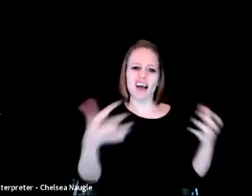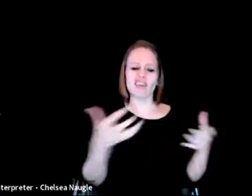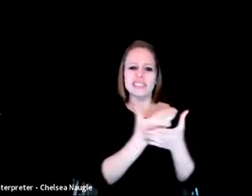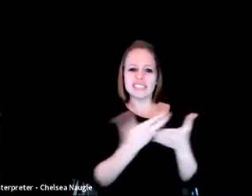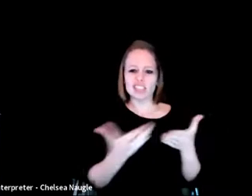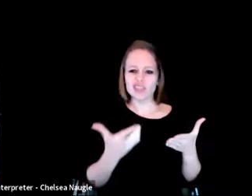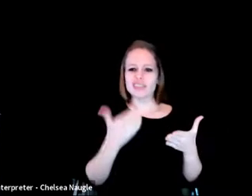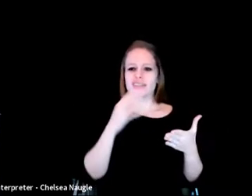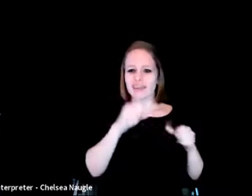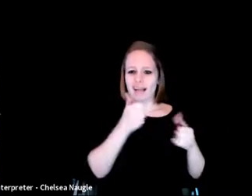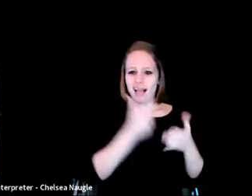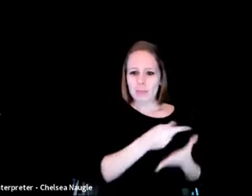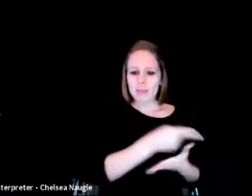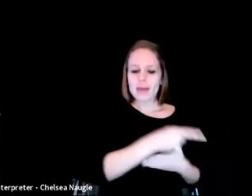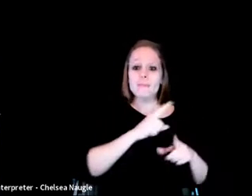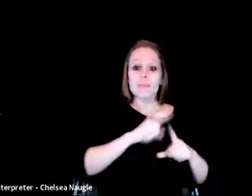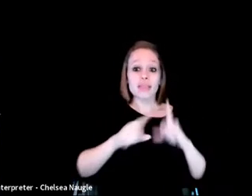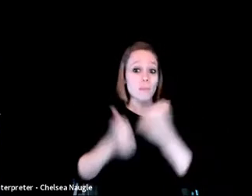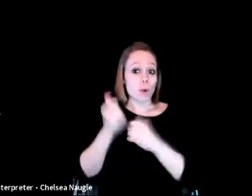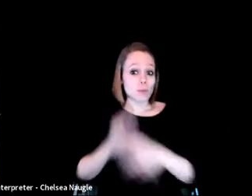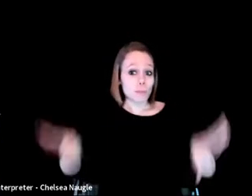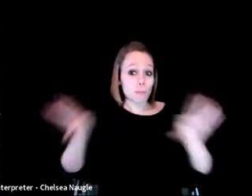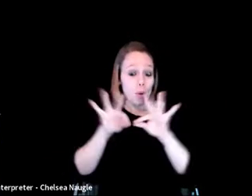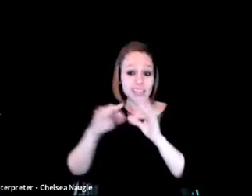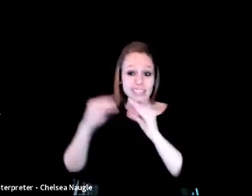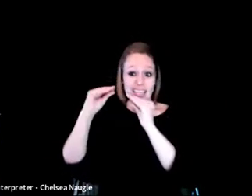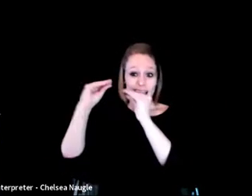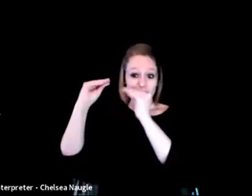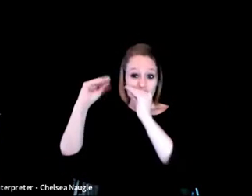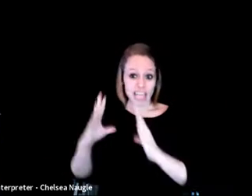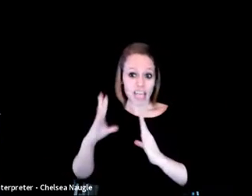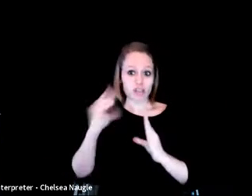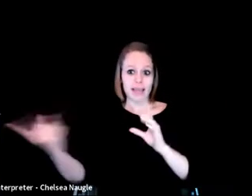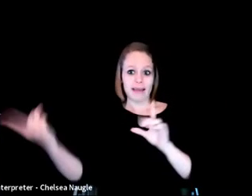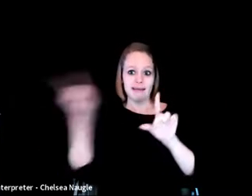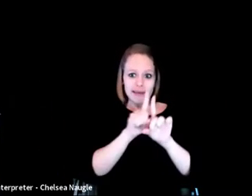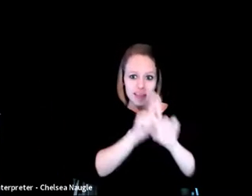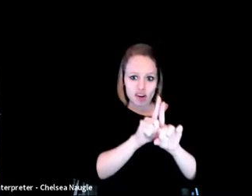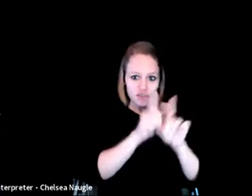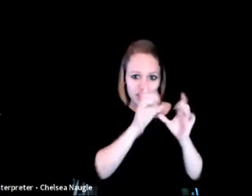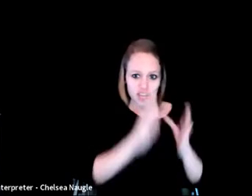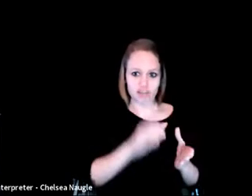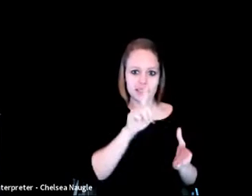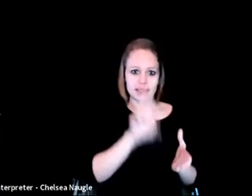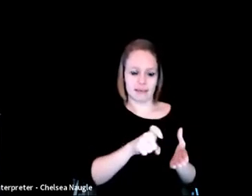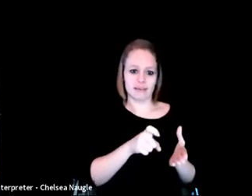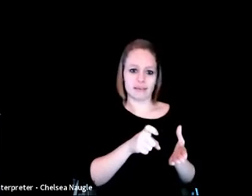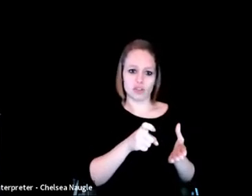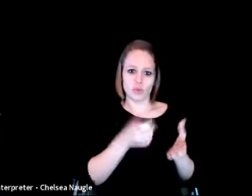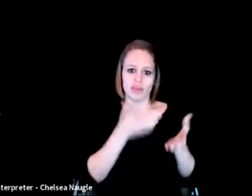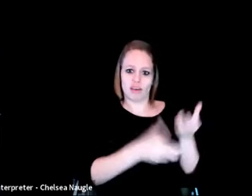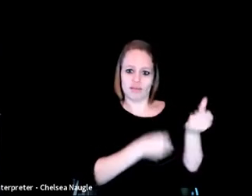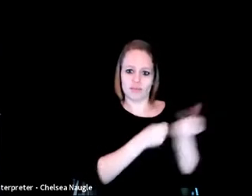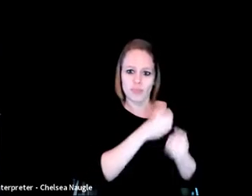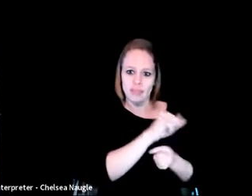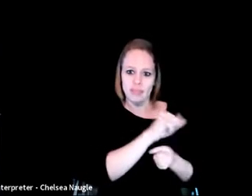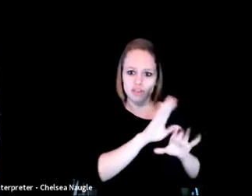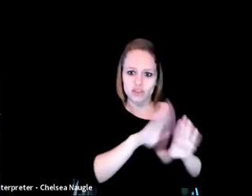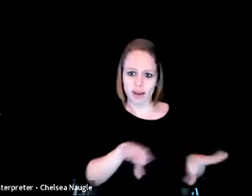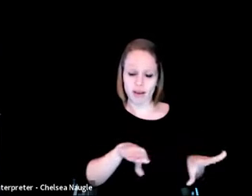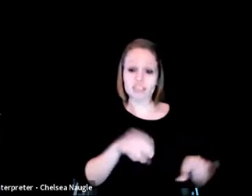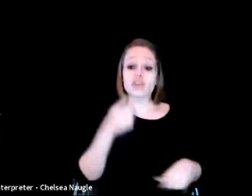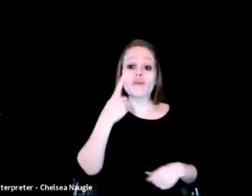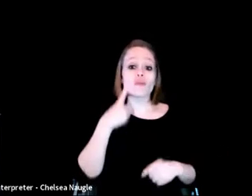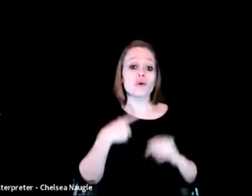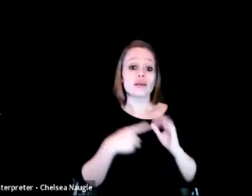thing is educators and interveners need to be able to read that child. So when you're thinking about a classroom, you have to be